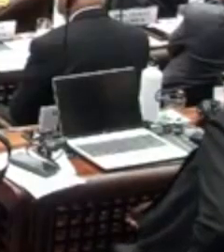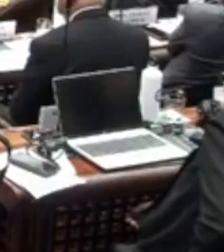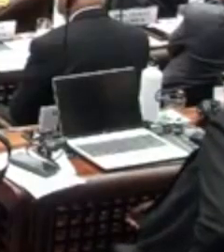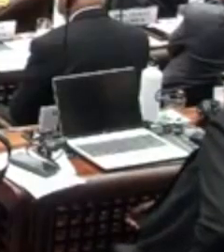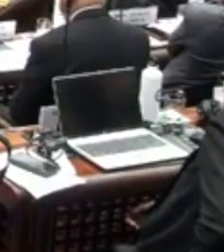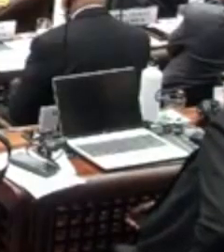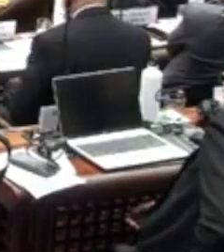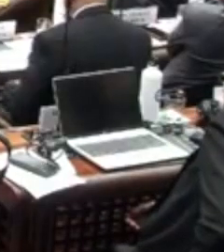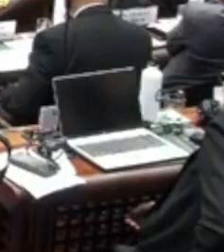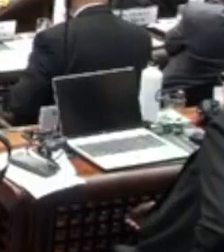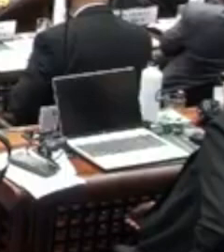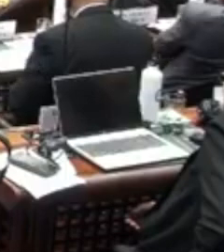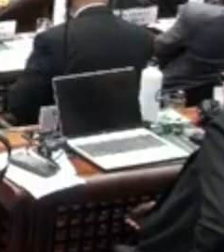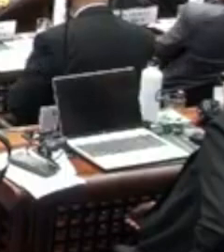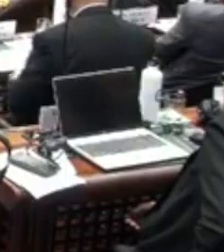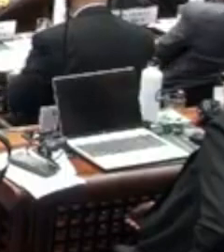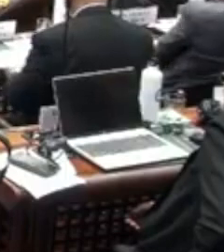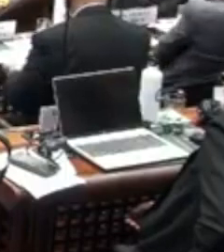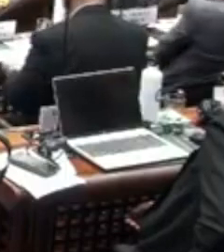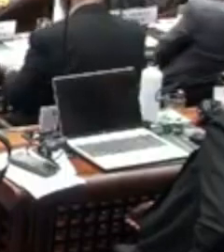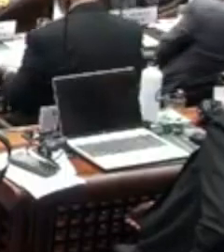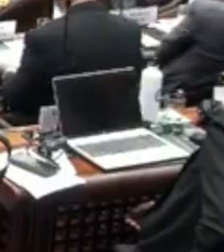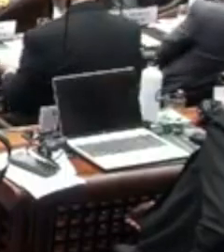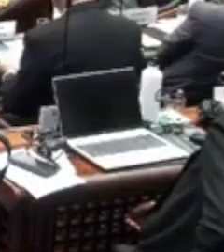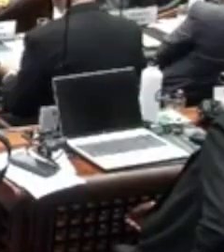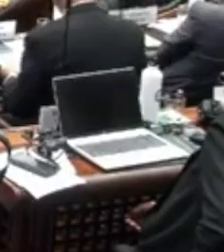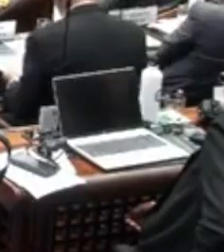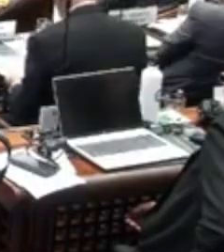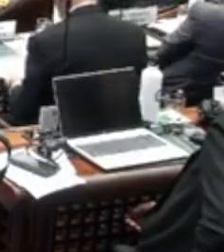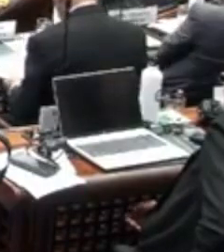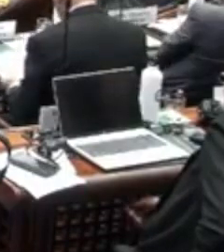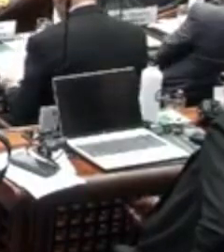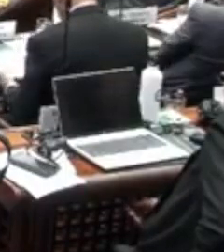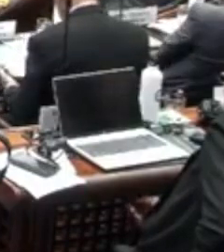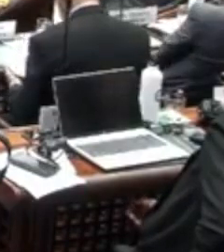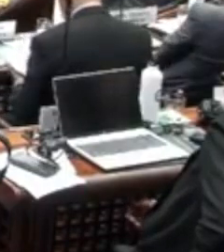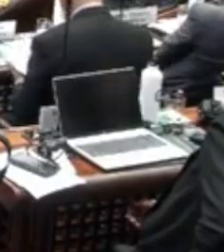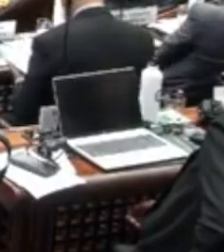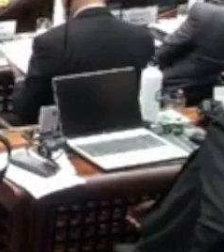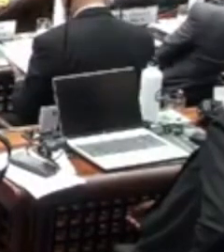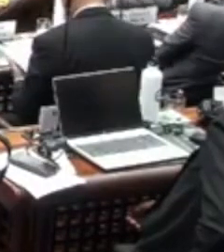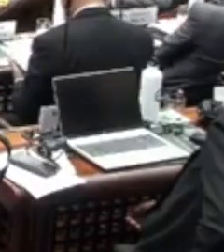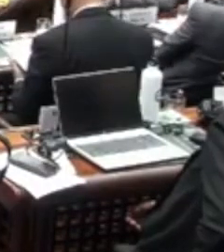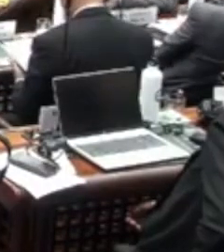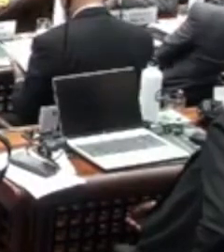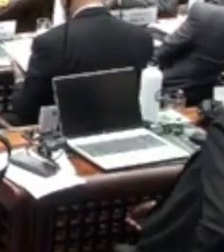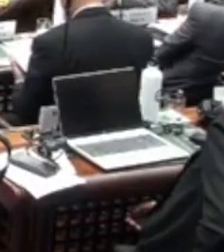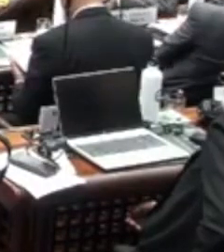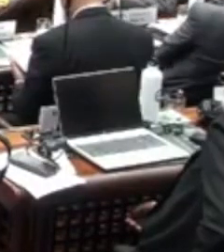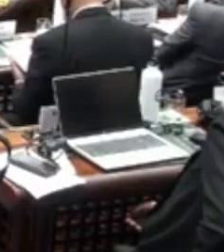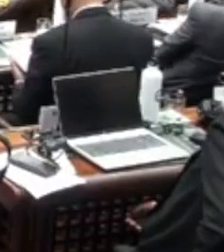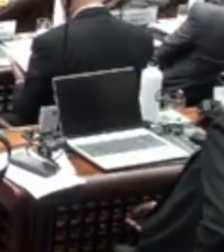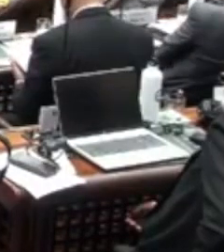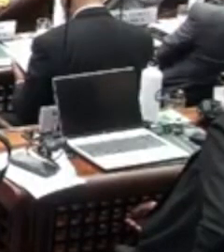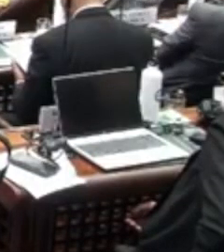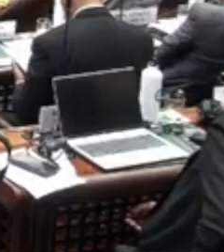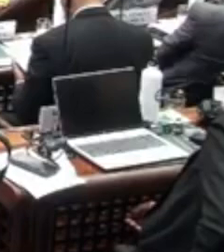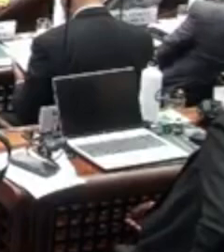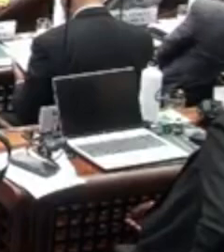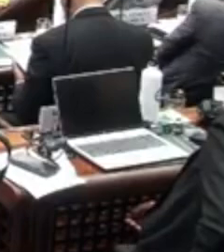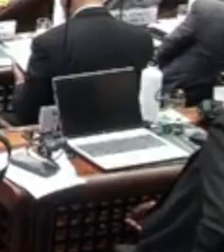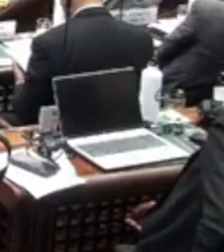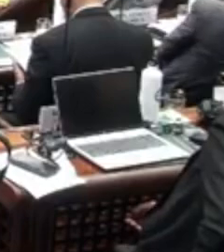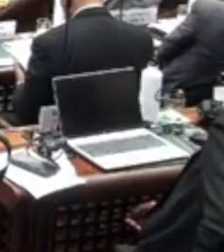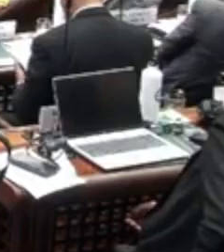Mr. Speaker, sir, the Honourable Prime Minister, the Honourable Deputy Prime Ministers, fellow Cabinet Ministers and Assistant